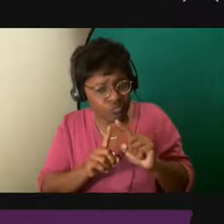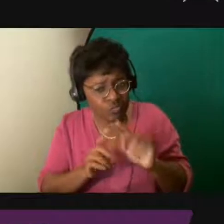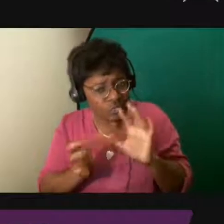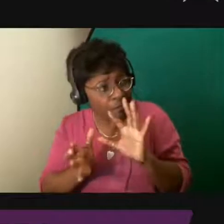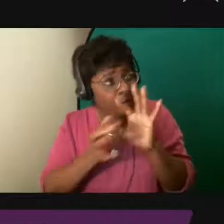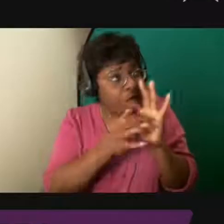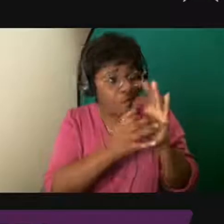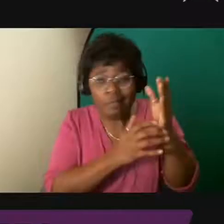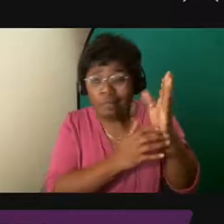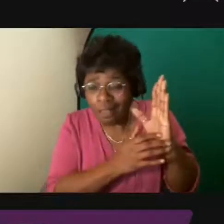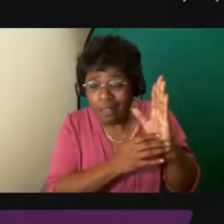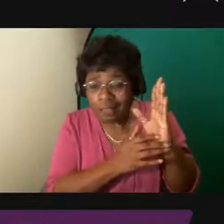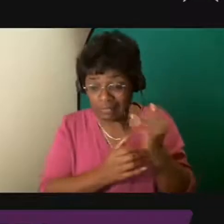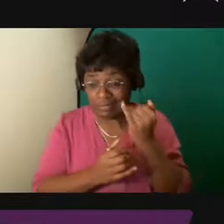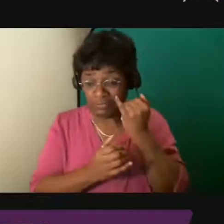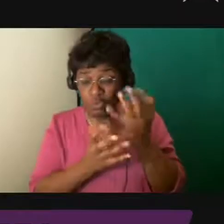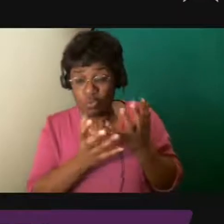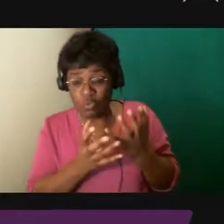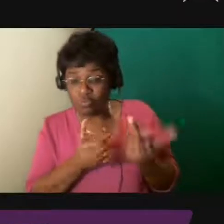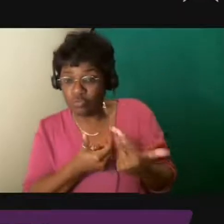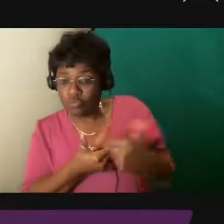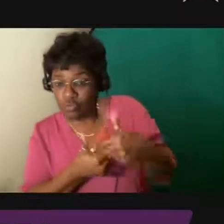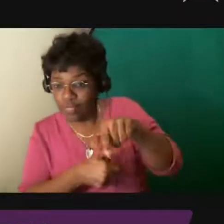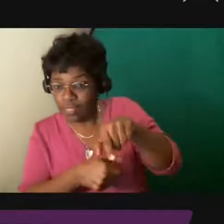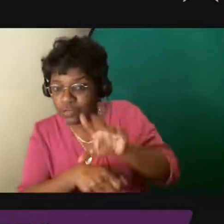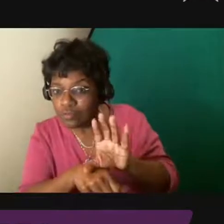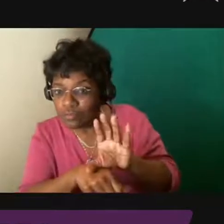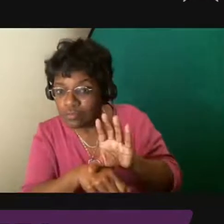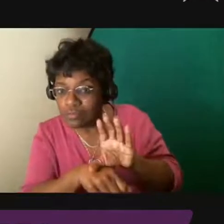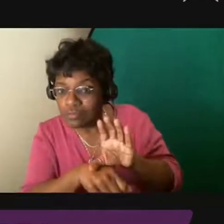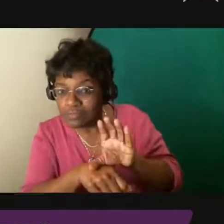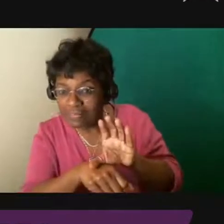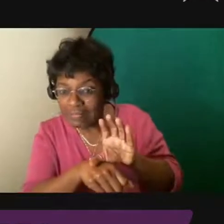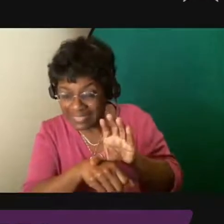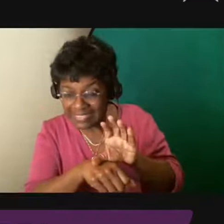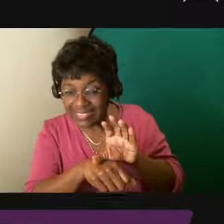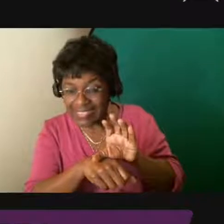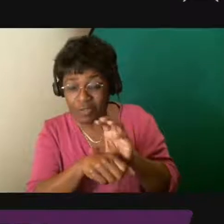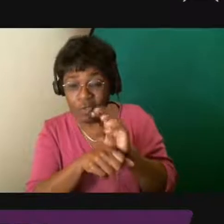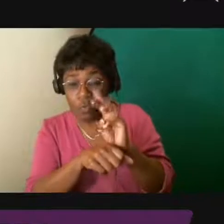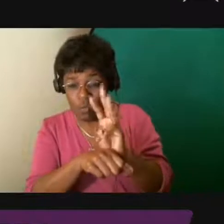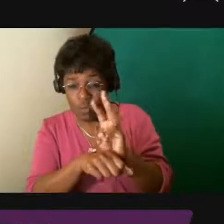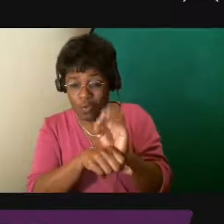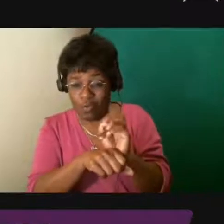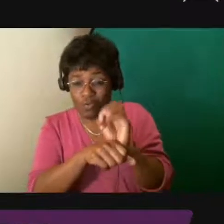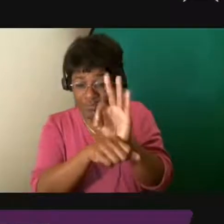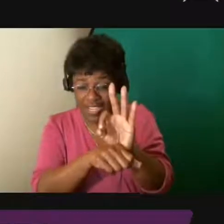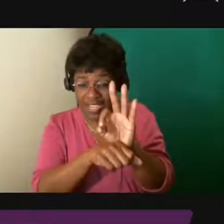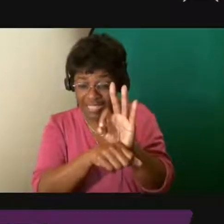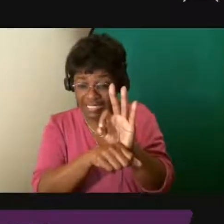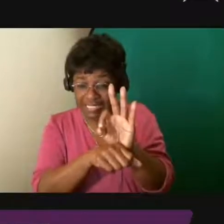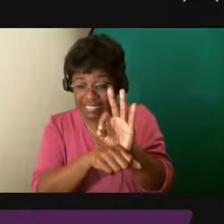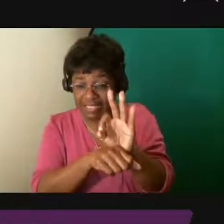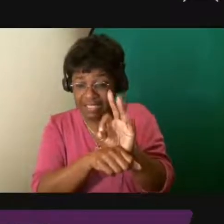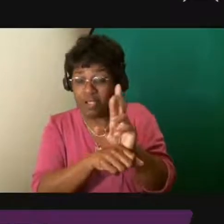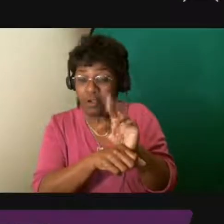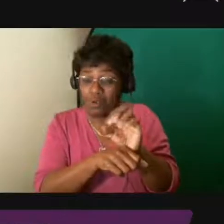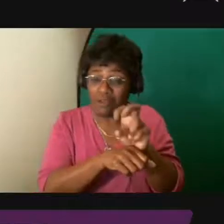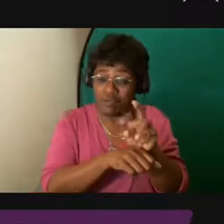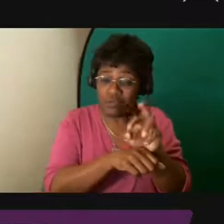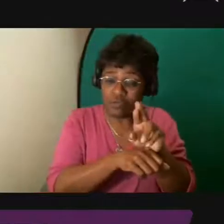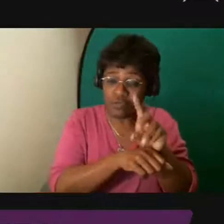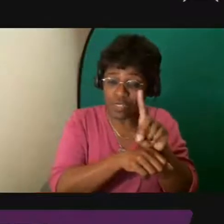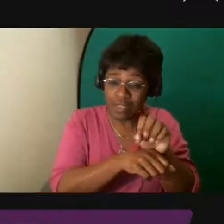connect to a church, if you want to be a member of the Word of Faith Church of Jesus Christ in Riverdale or